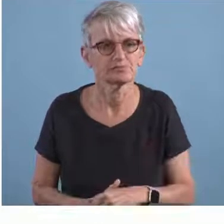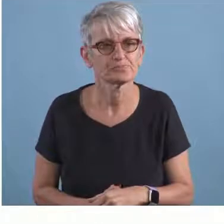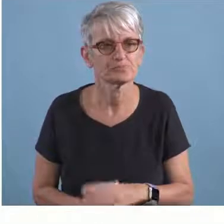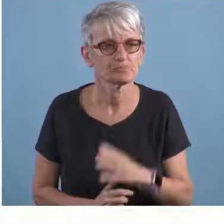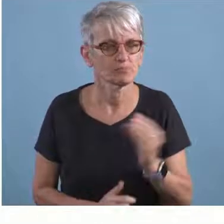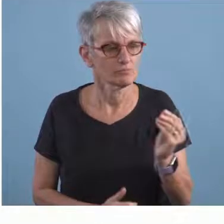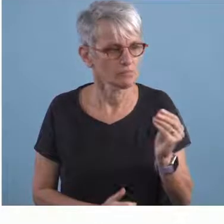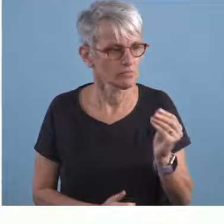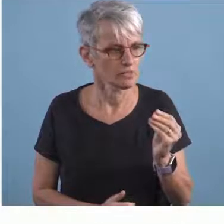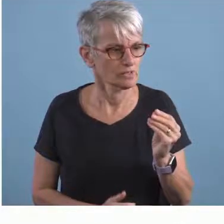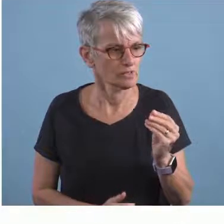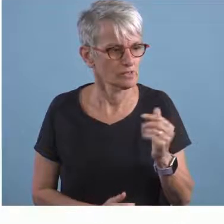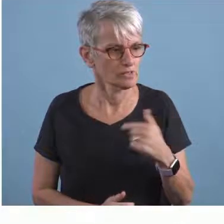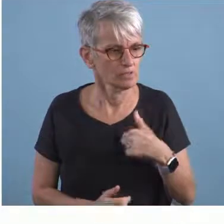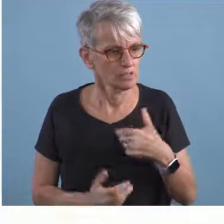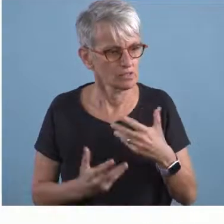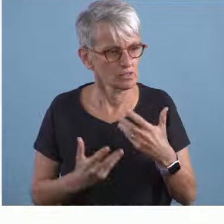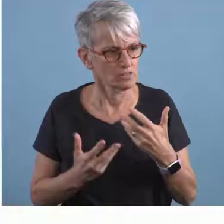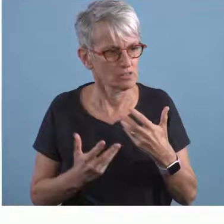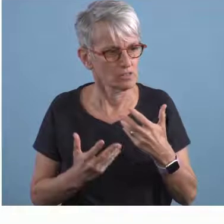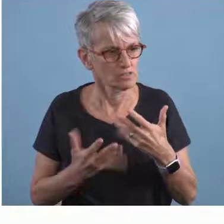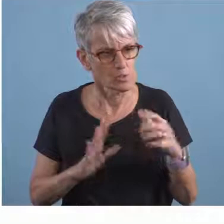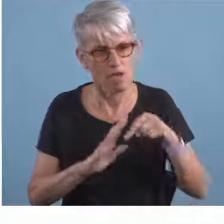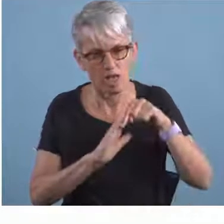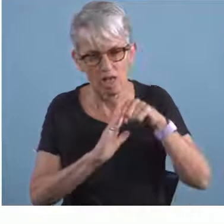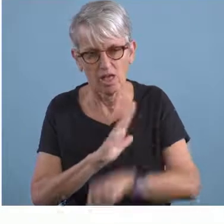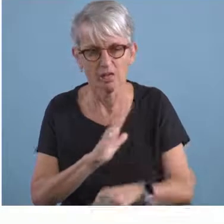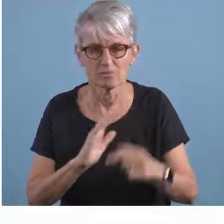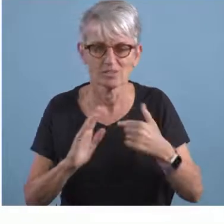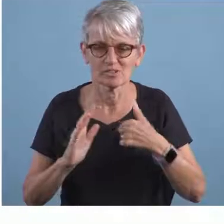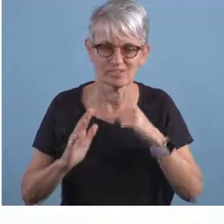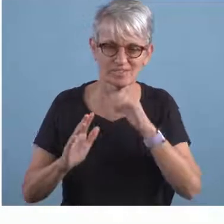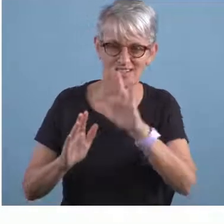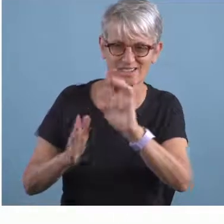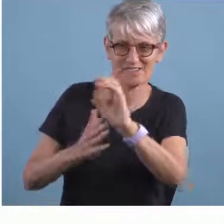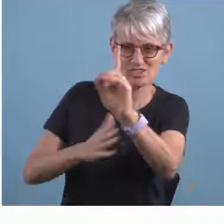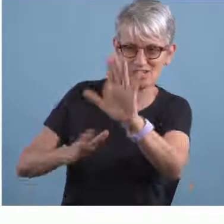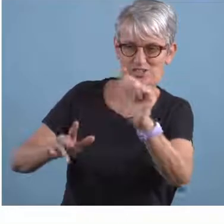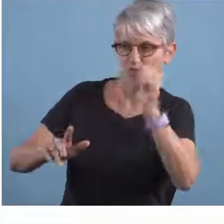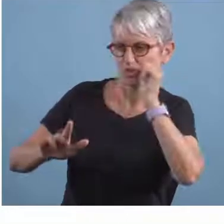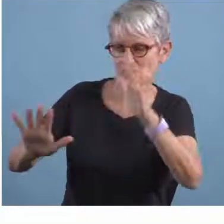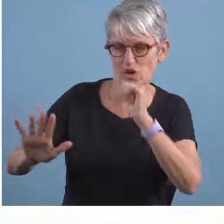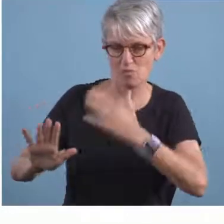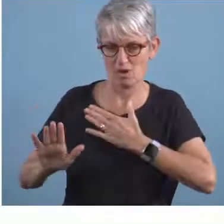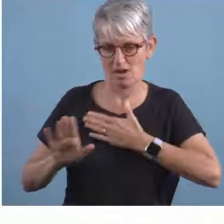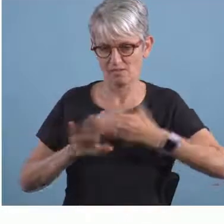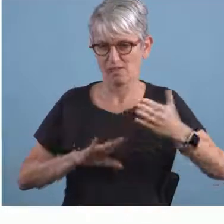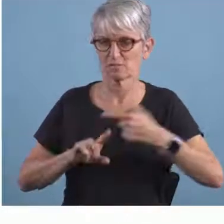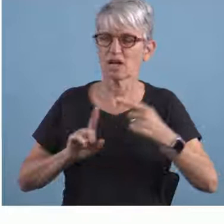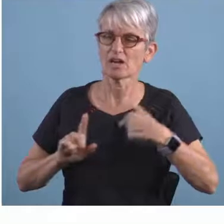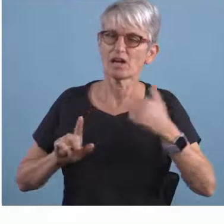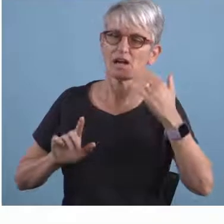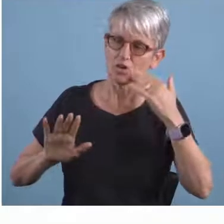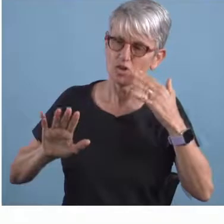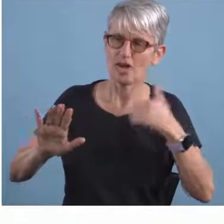And I don't want to say too awfully much because I'm stepping into the world of educational audiologists, but I know you have them. So